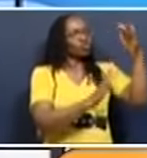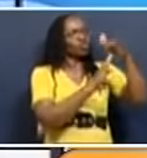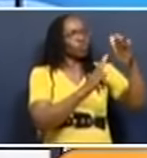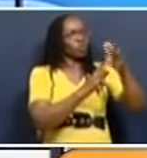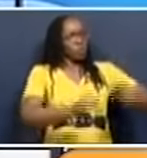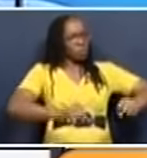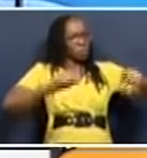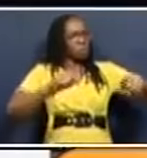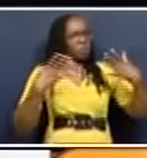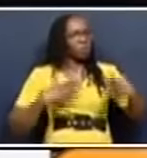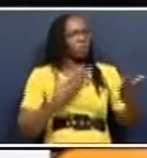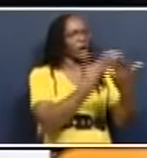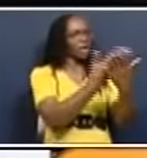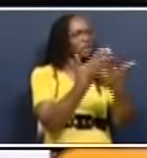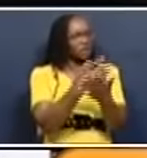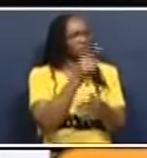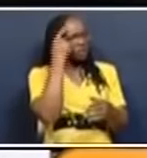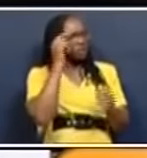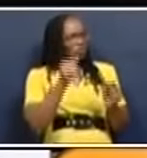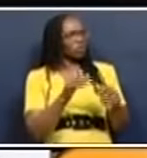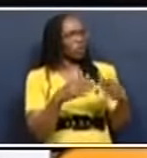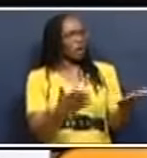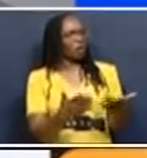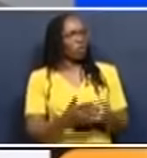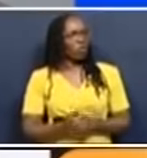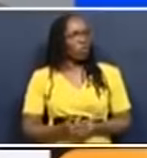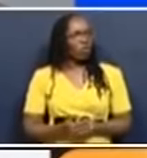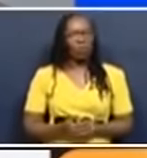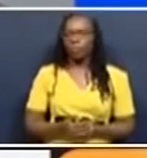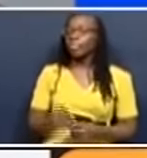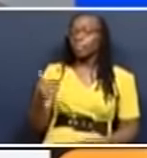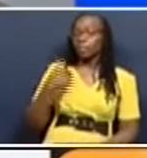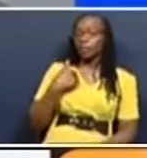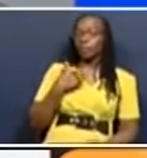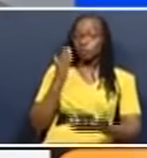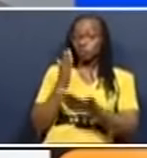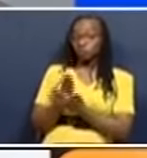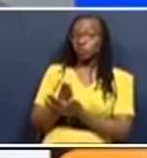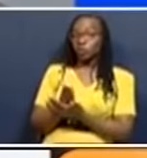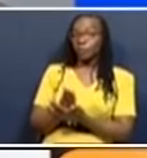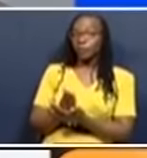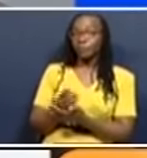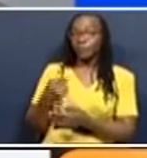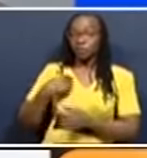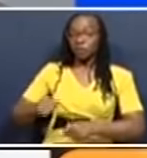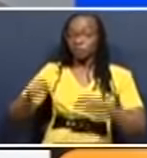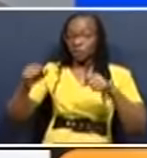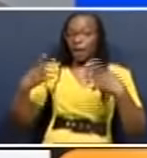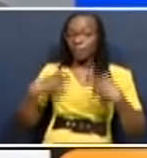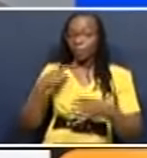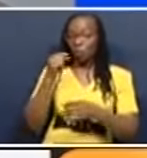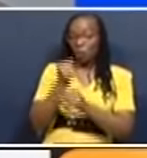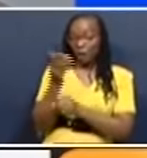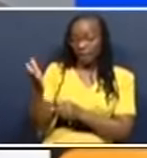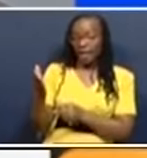happen under your tenure? Actually, I've looked at that very seriously to see, I've shared with even the officers who are doing that work. And I want to